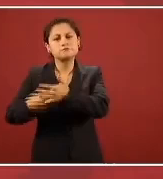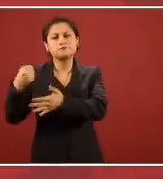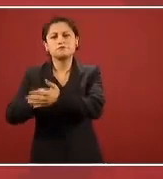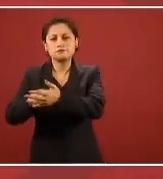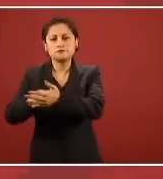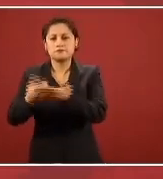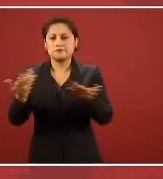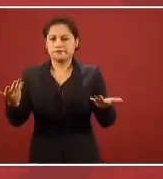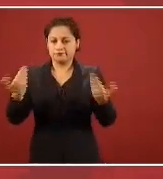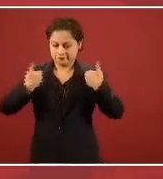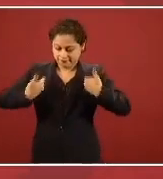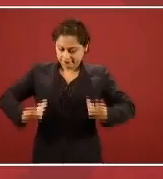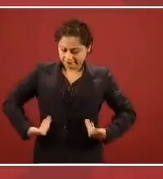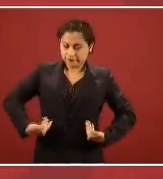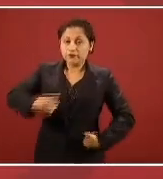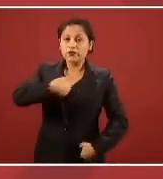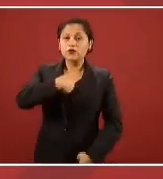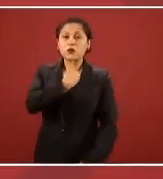president.